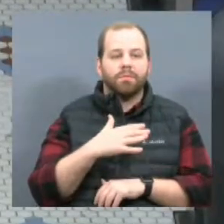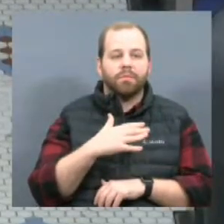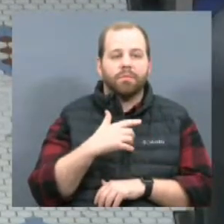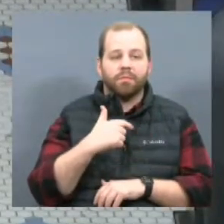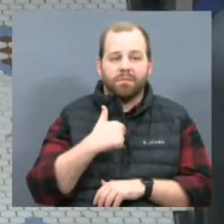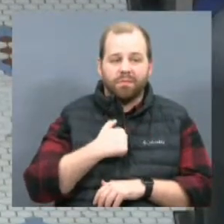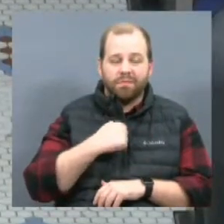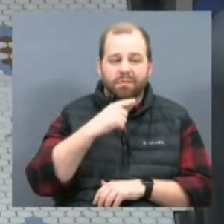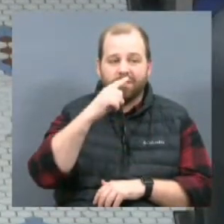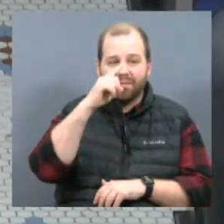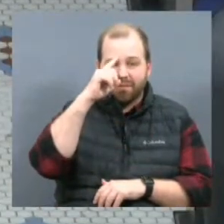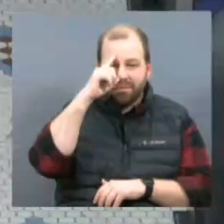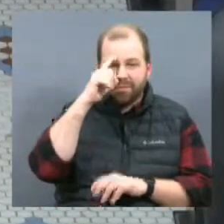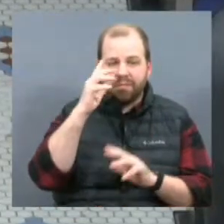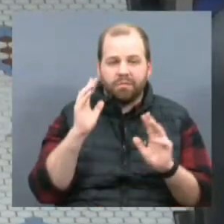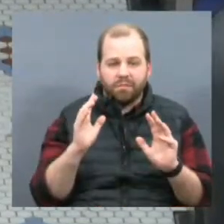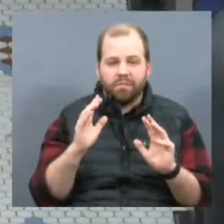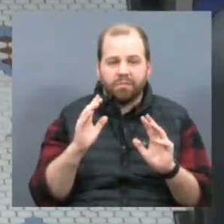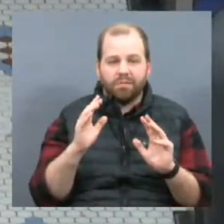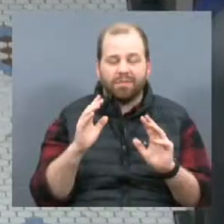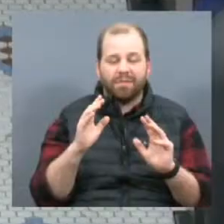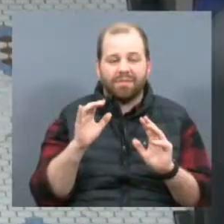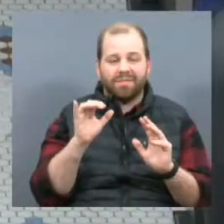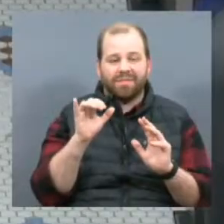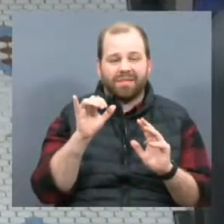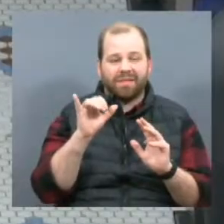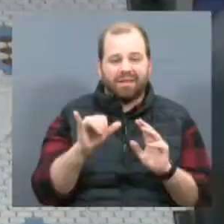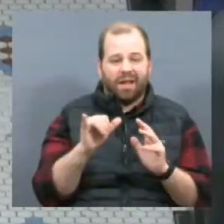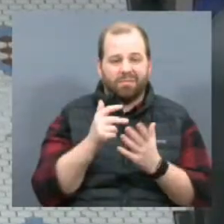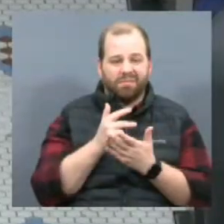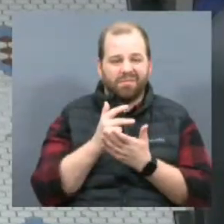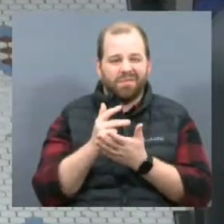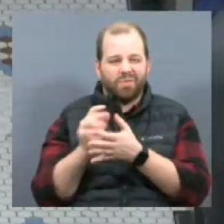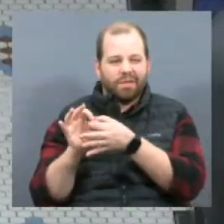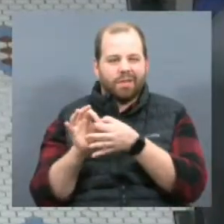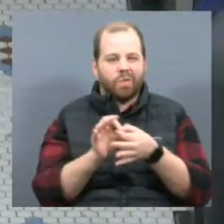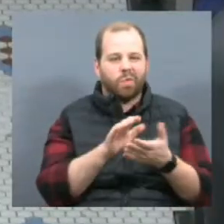I think this is more for the school rather than the church.